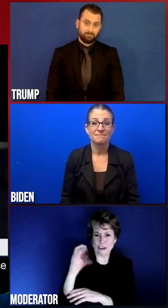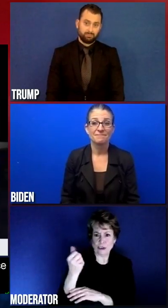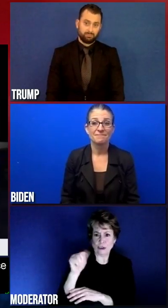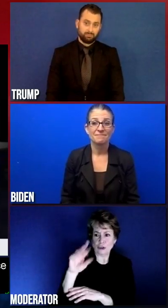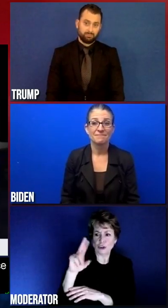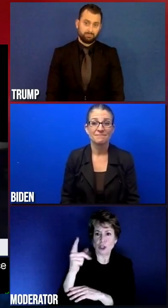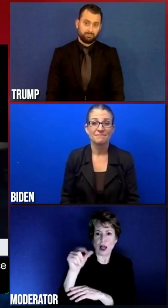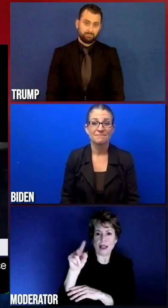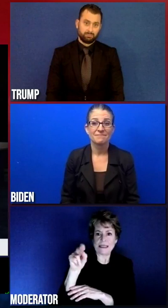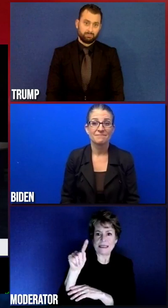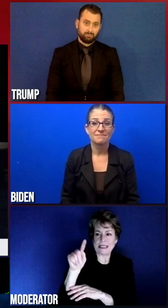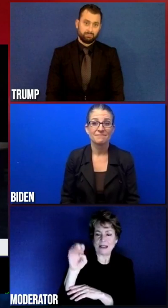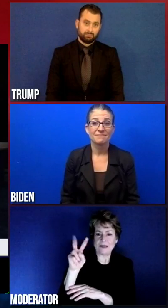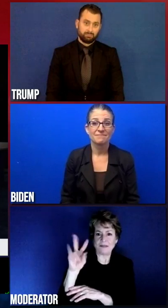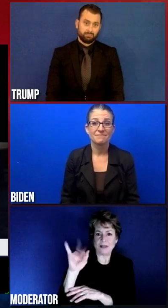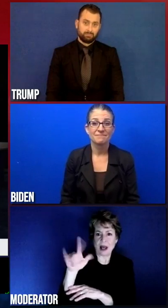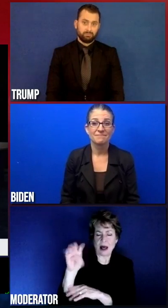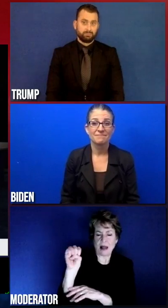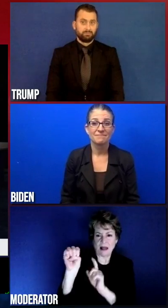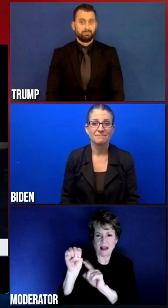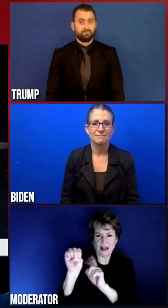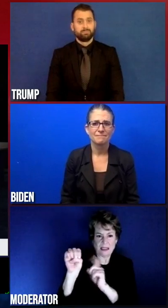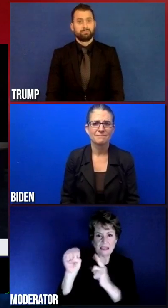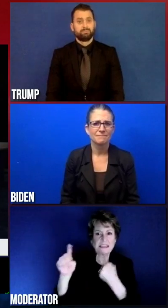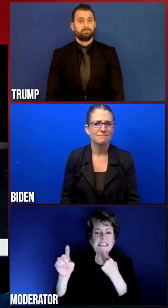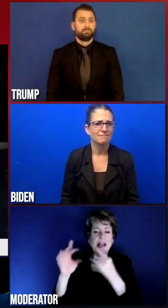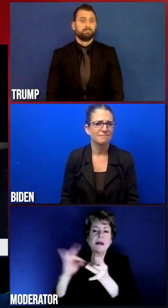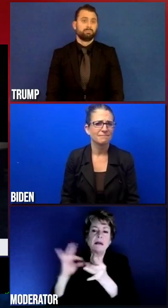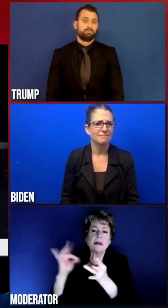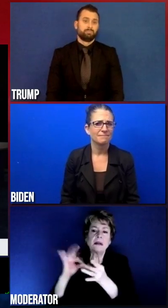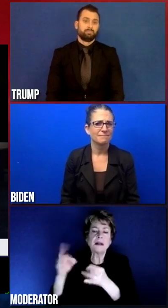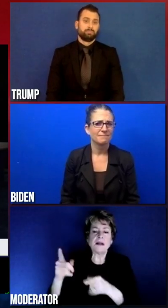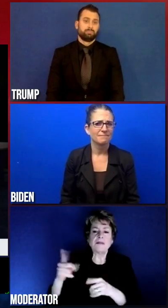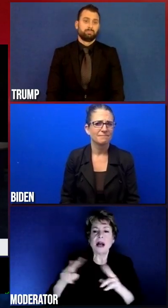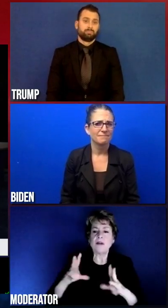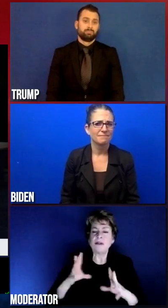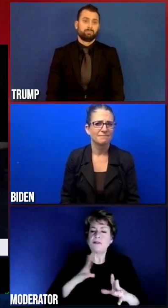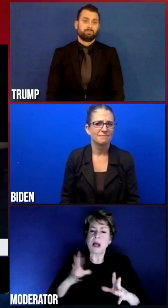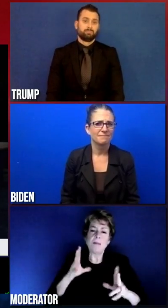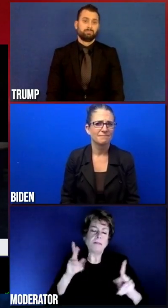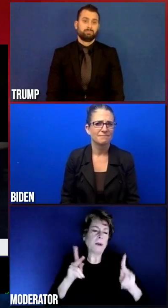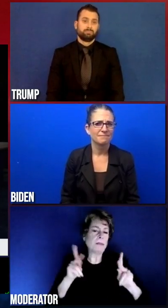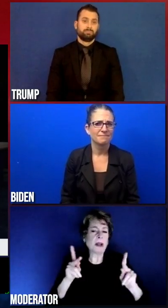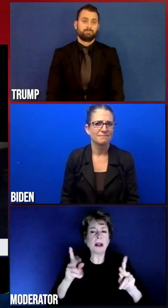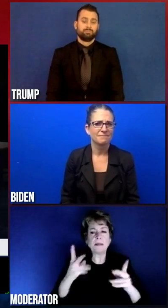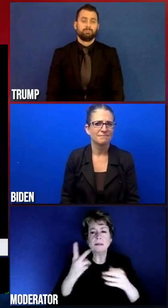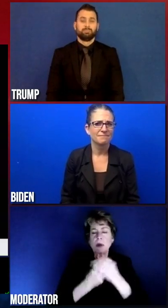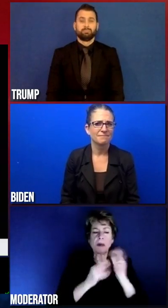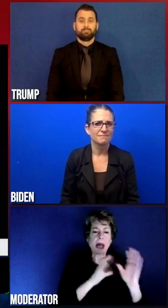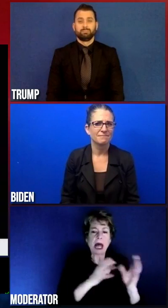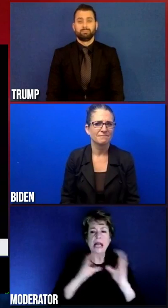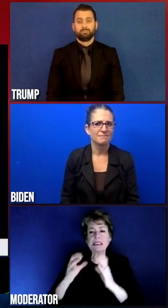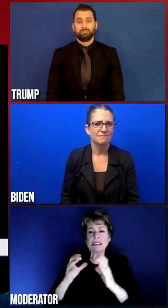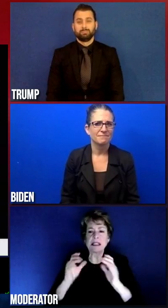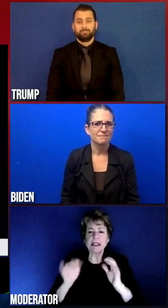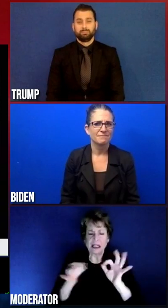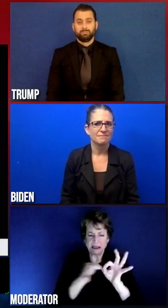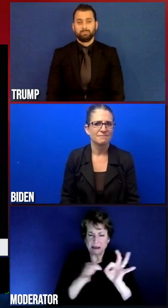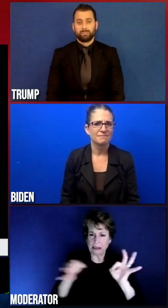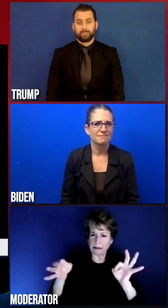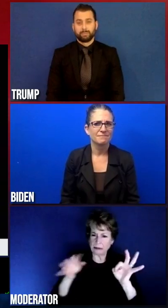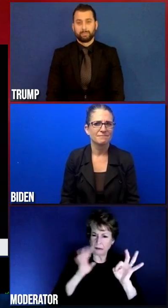both sides, was what directly led you to launch this run for president. Oh, yeah, sure.